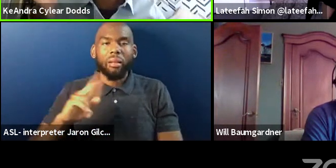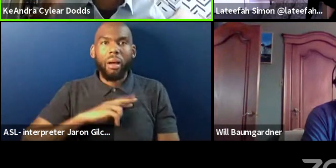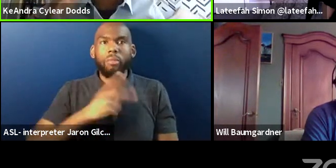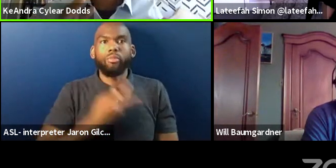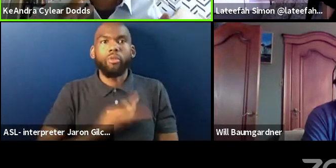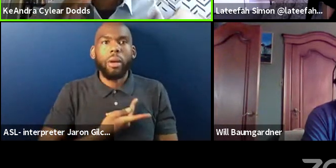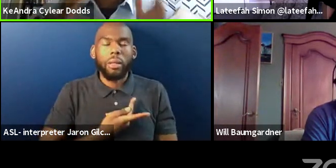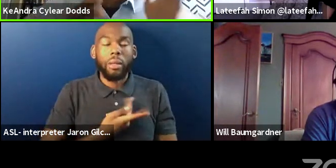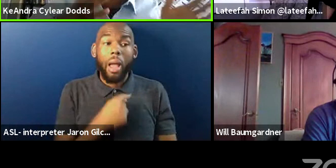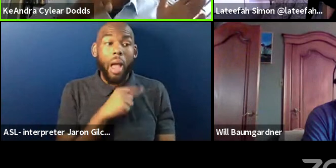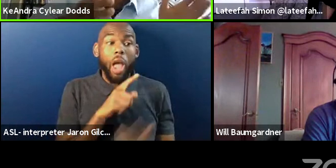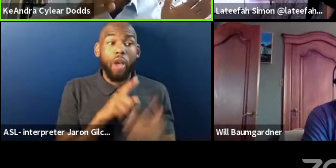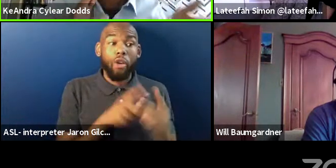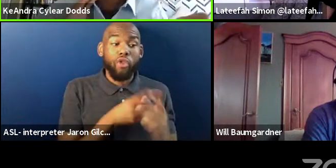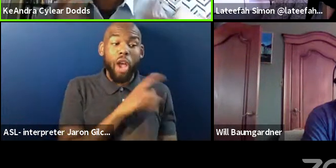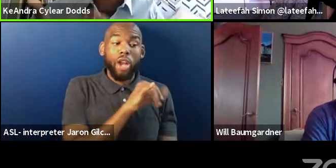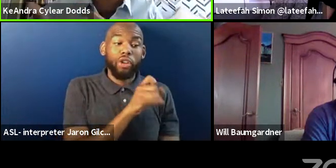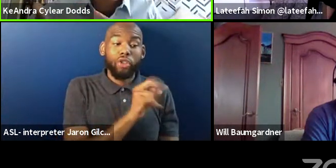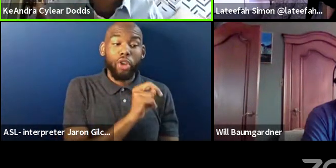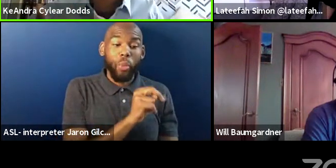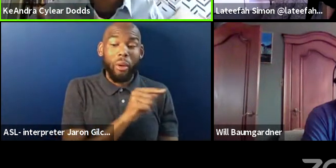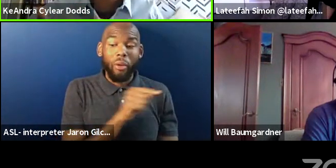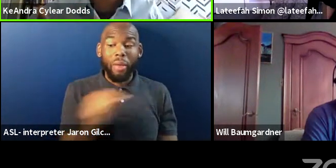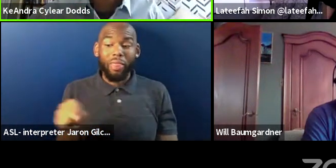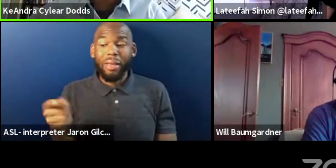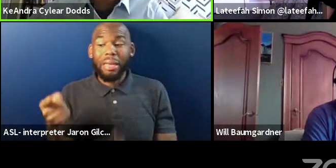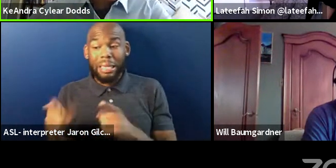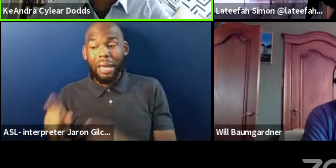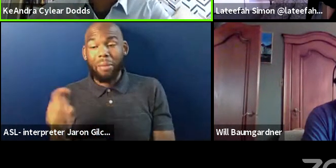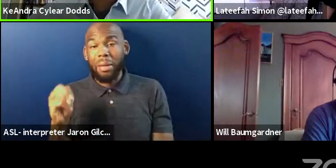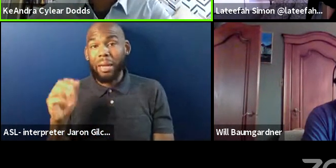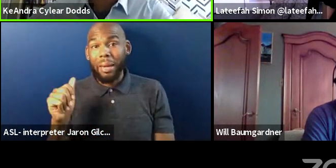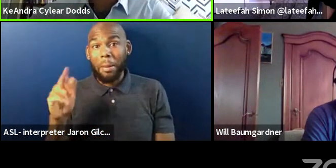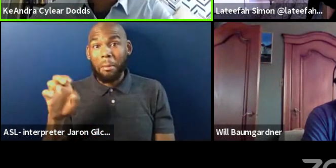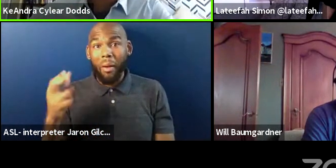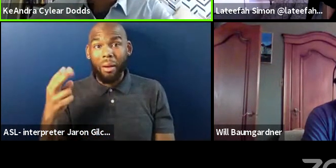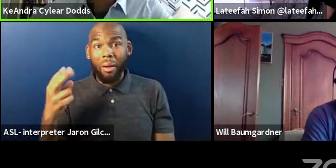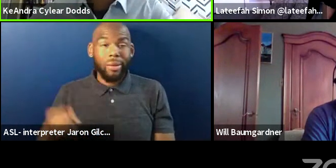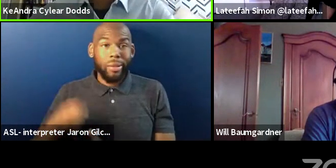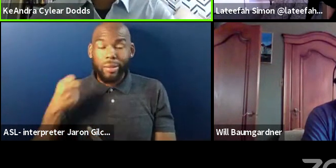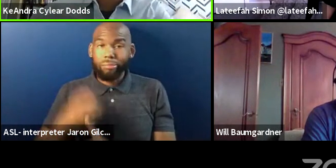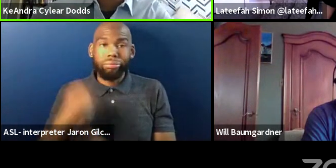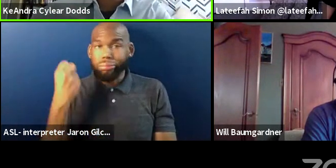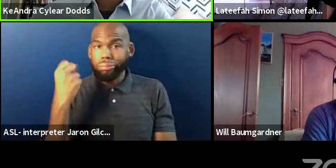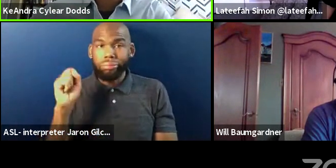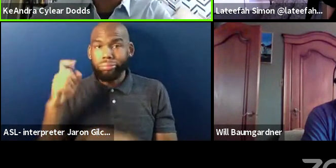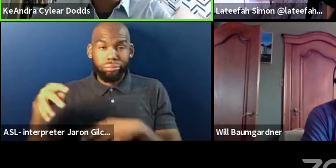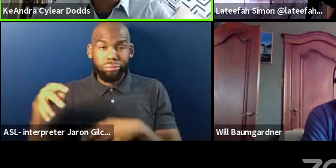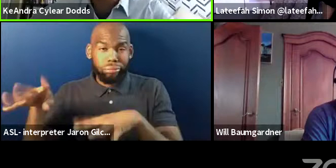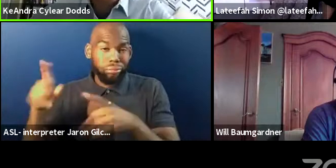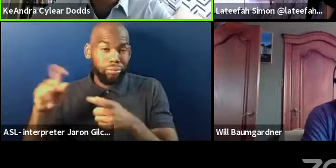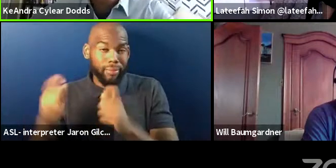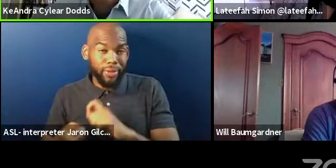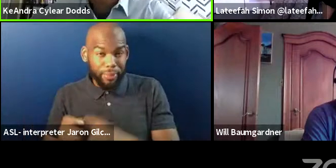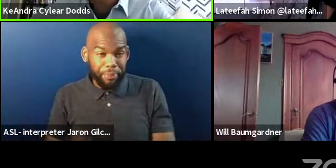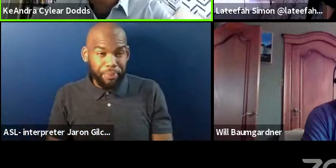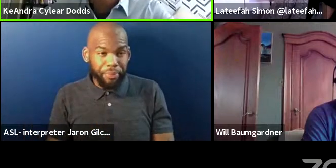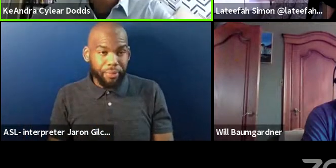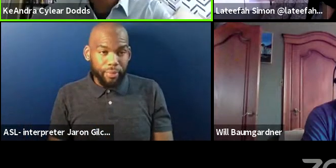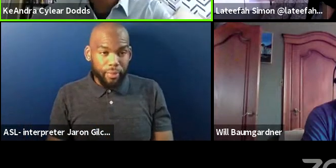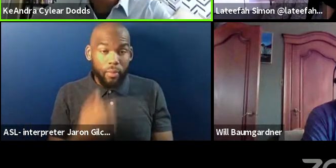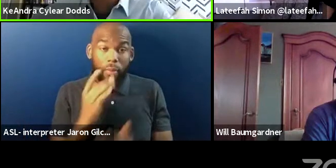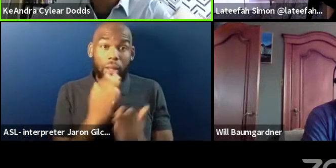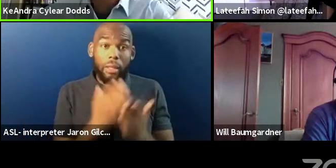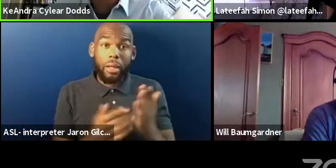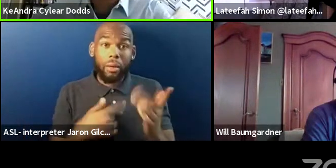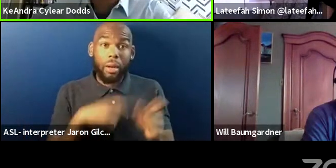happened in March. So I was working on a plan, and then that quickly changed. And so some of the things that I've been working on